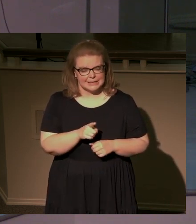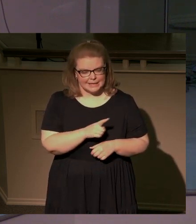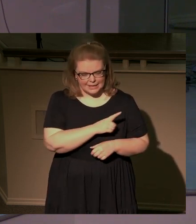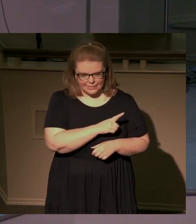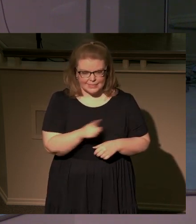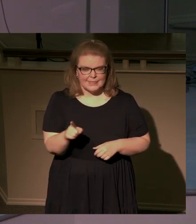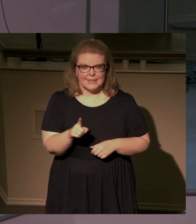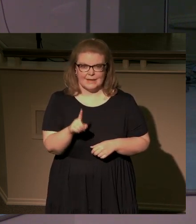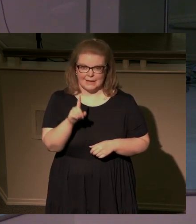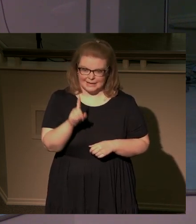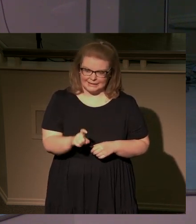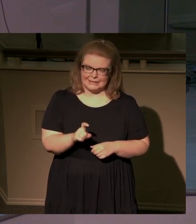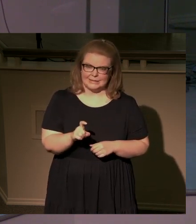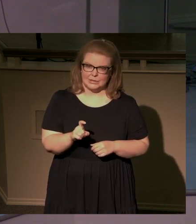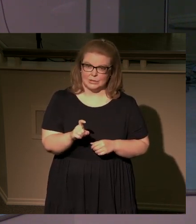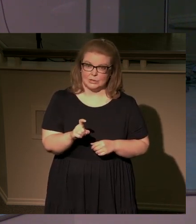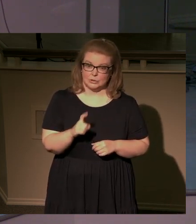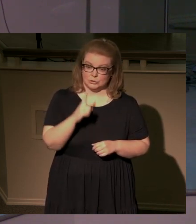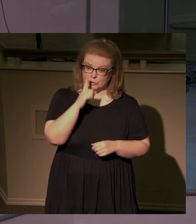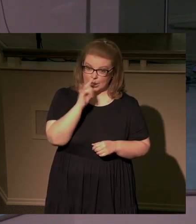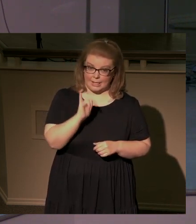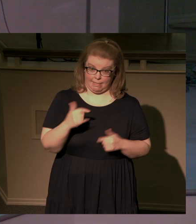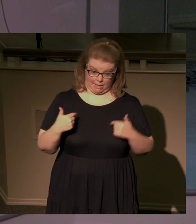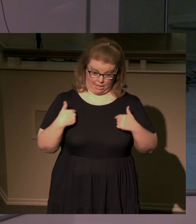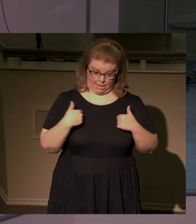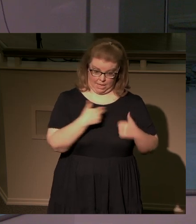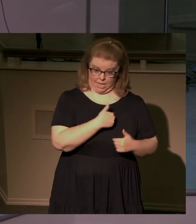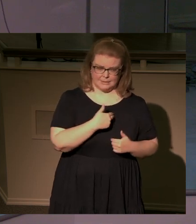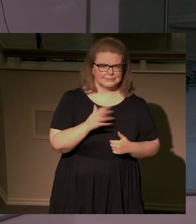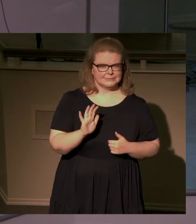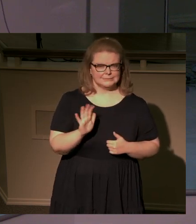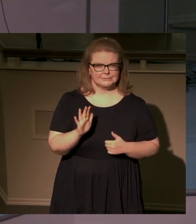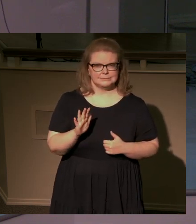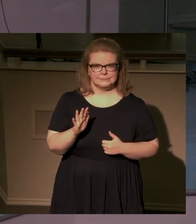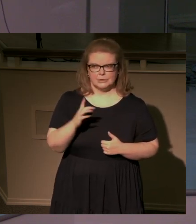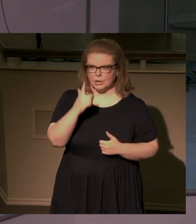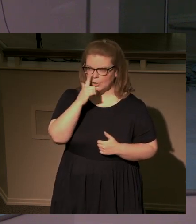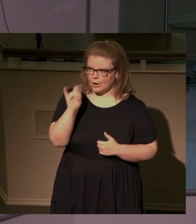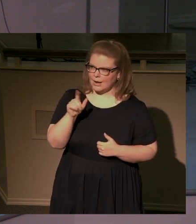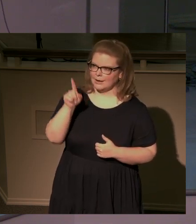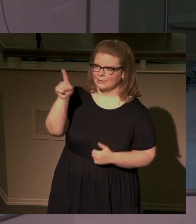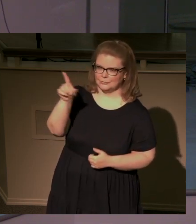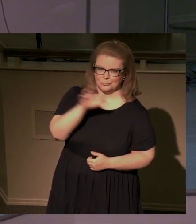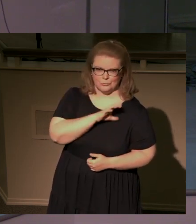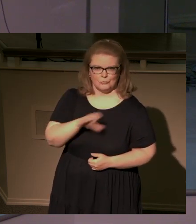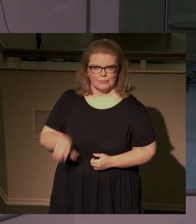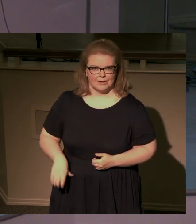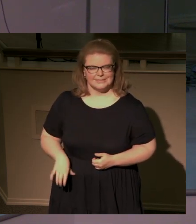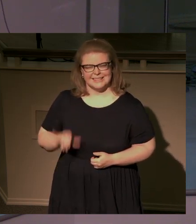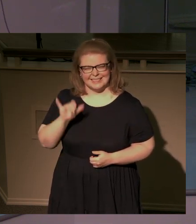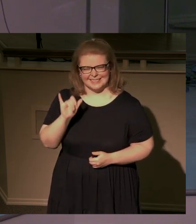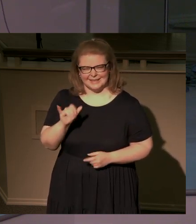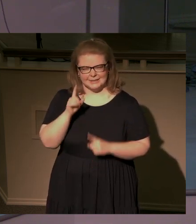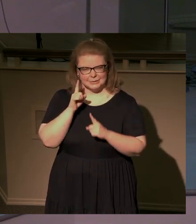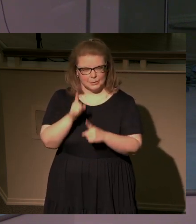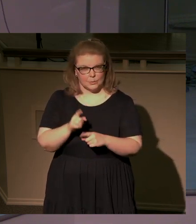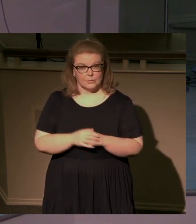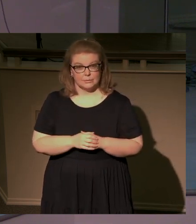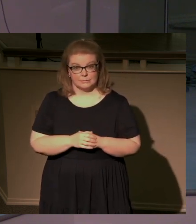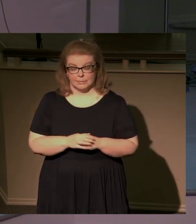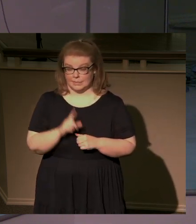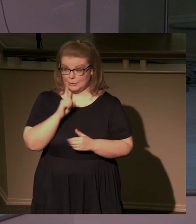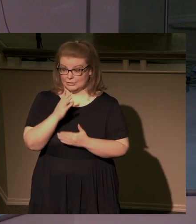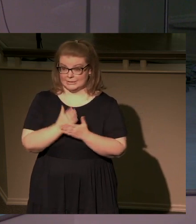more like Christ, not more like us. there are some things that my